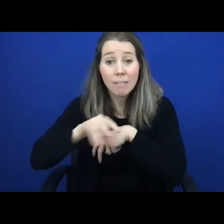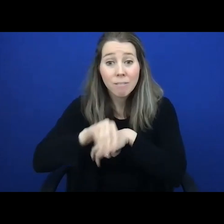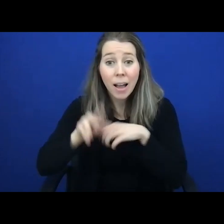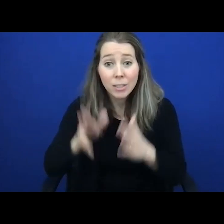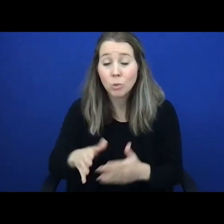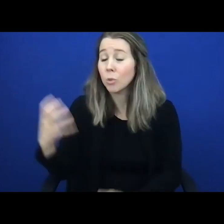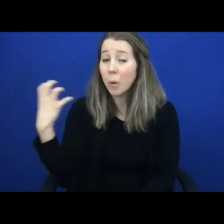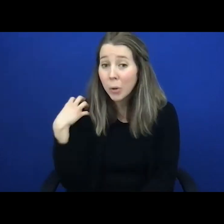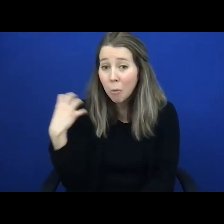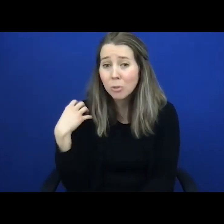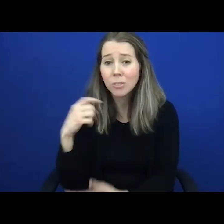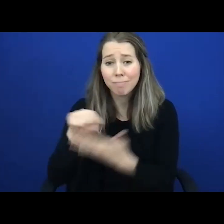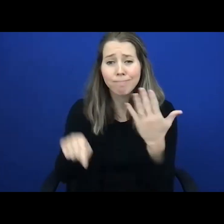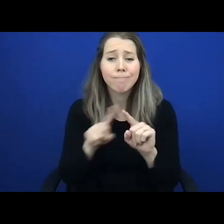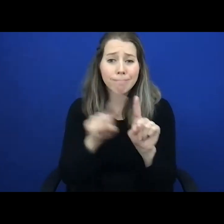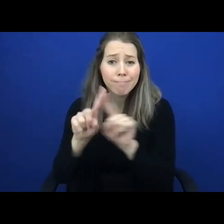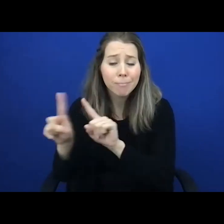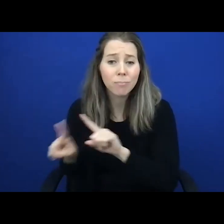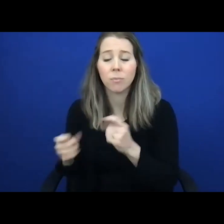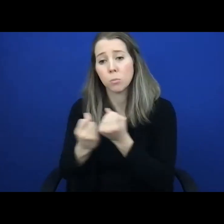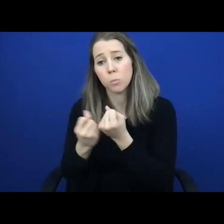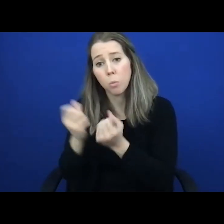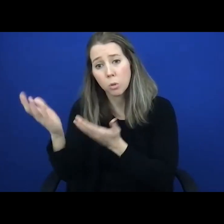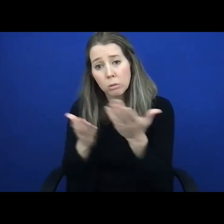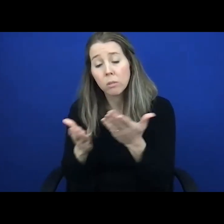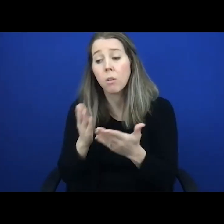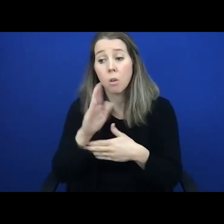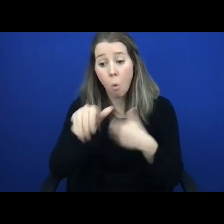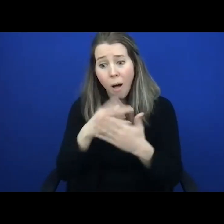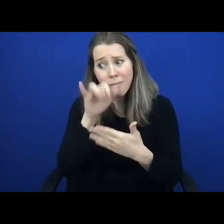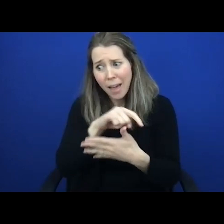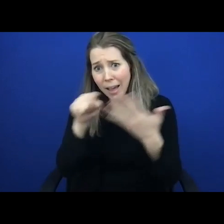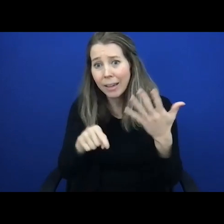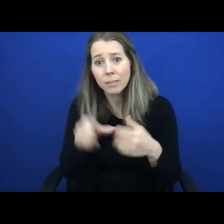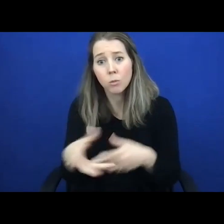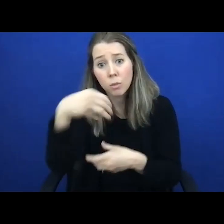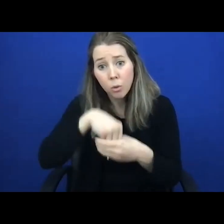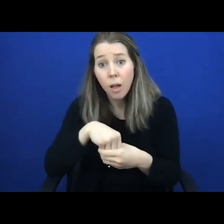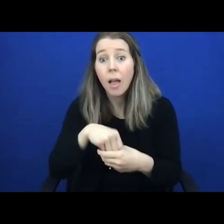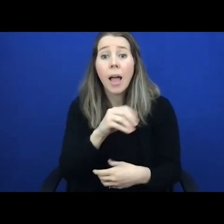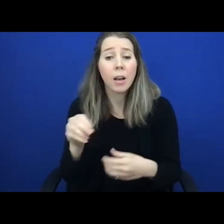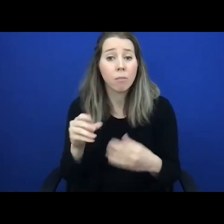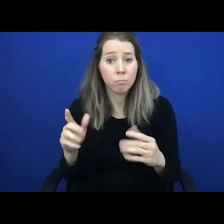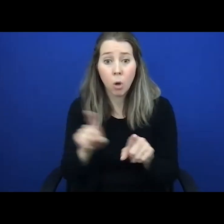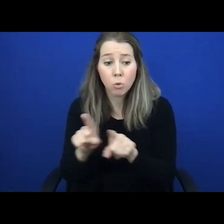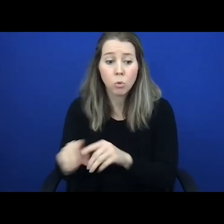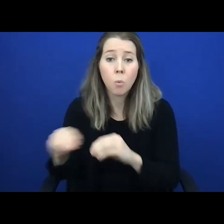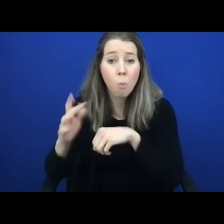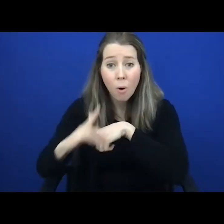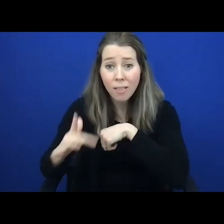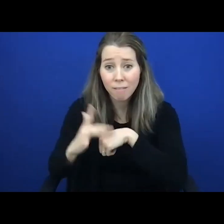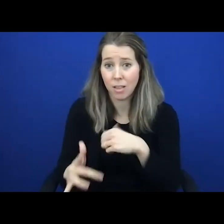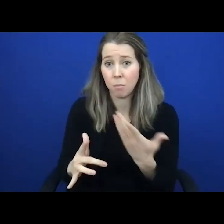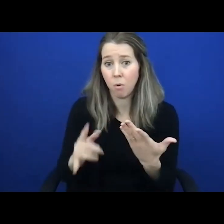coaches, all kinds of support services. So all of that has to remain in place and in some ways be more robust and be more